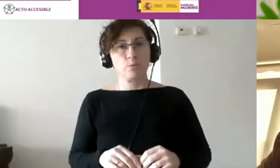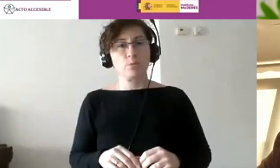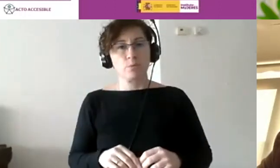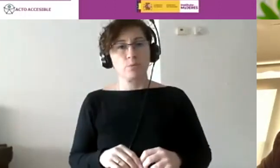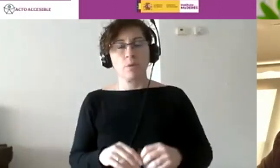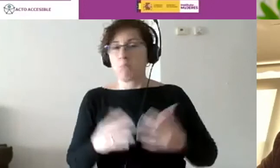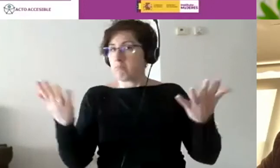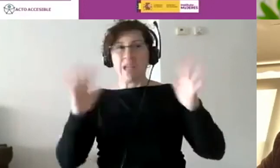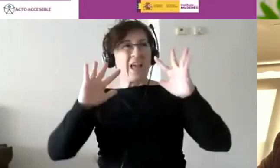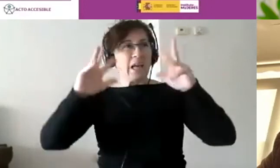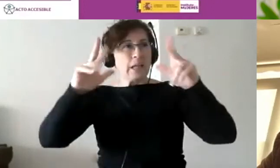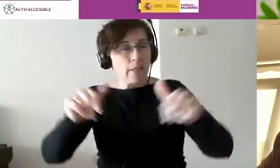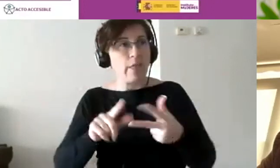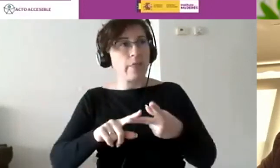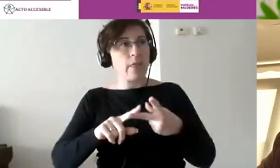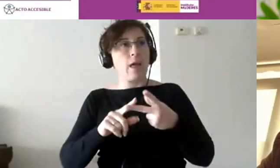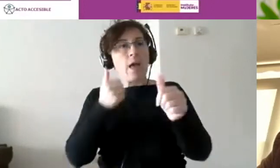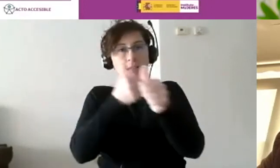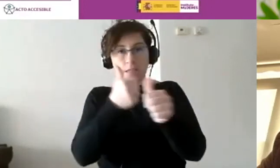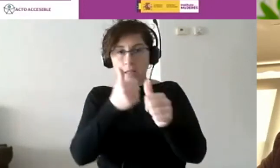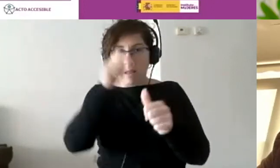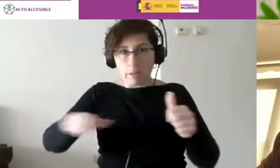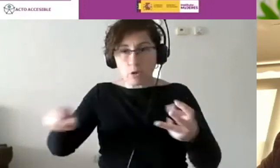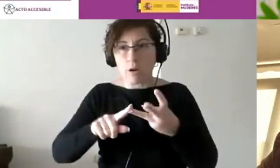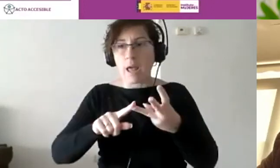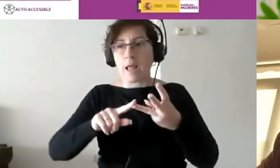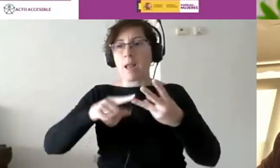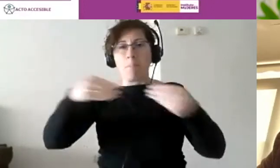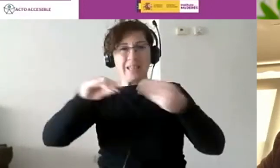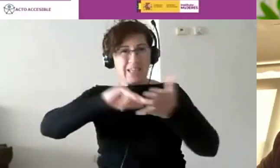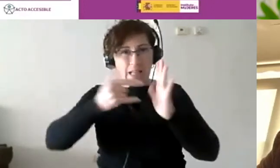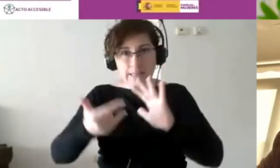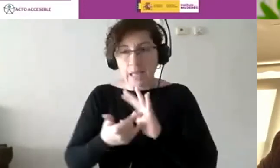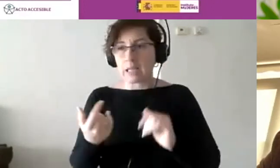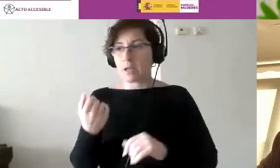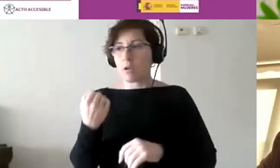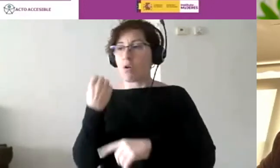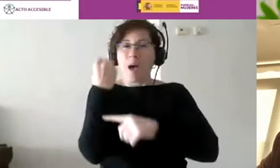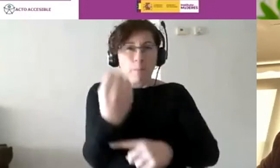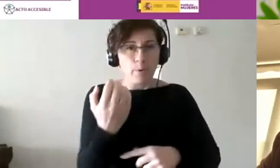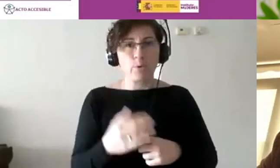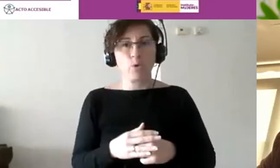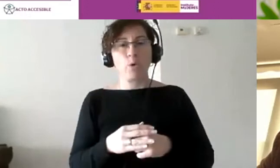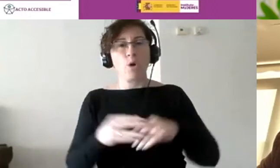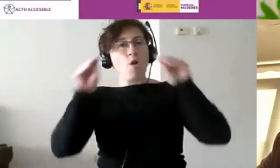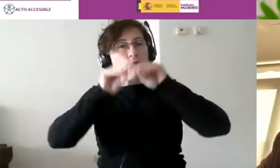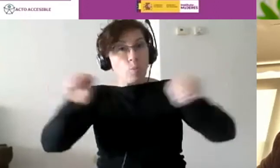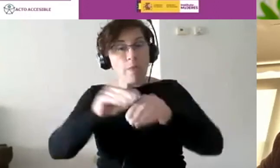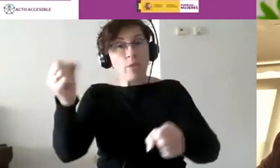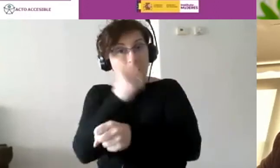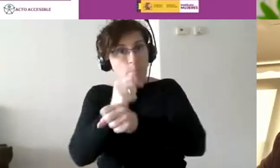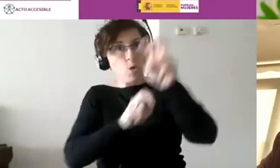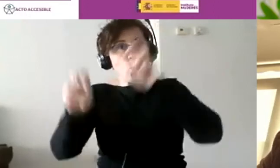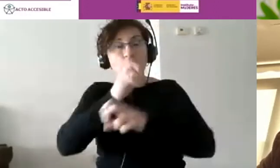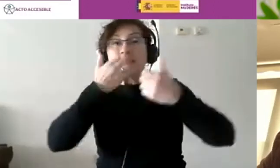near future, and we are prepared. We have residents, we have personal assistants, technical material, support material.